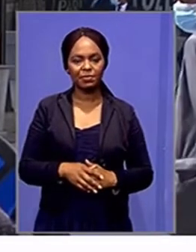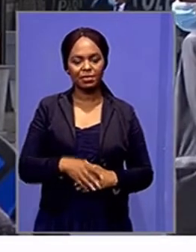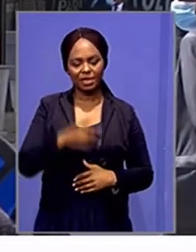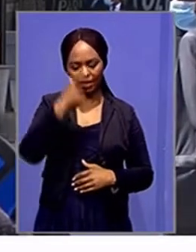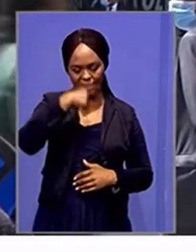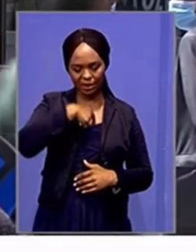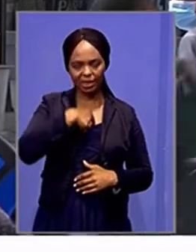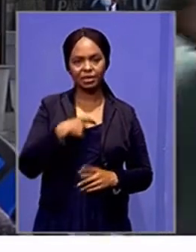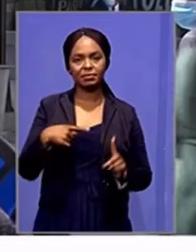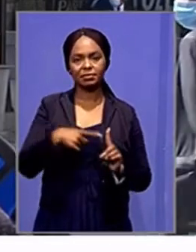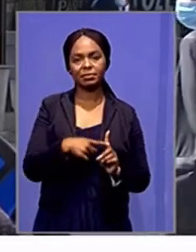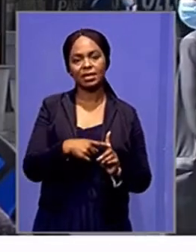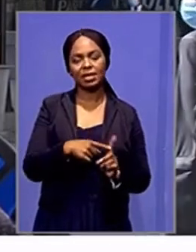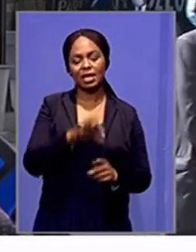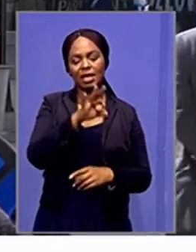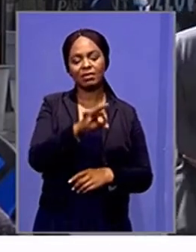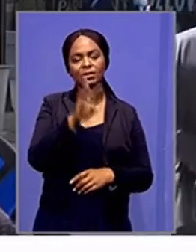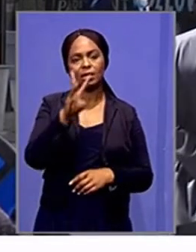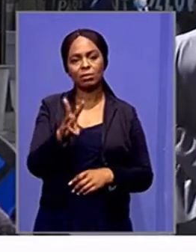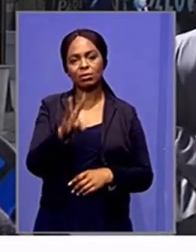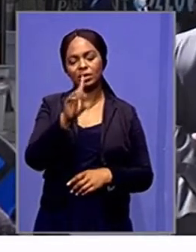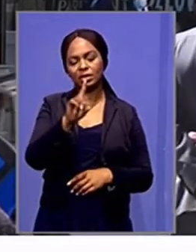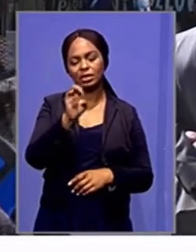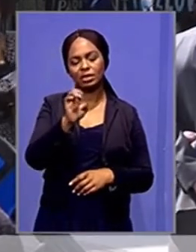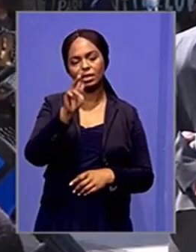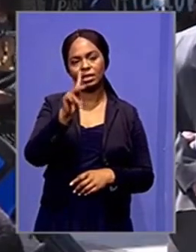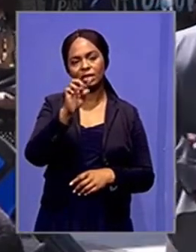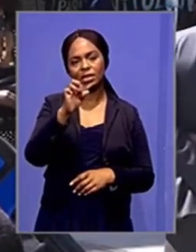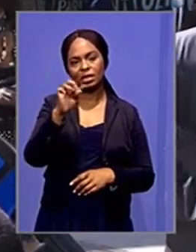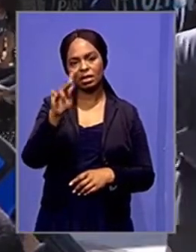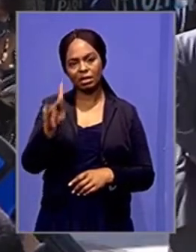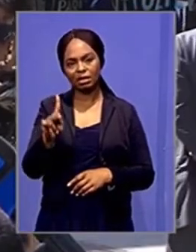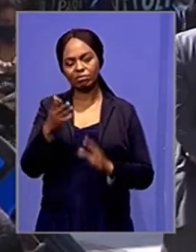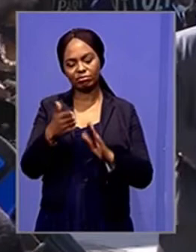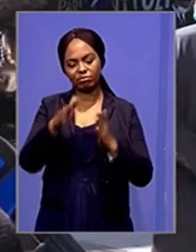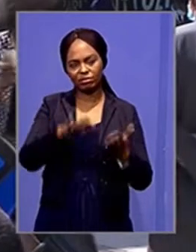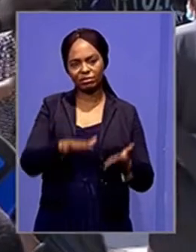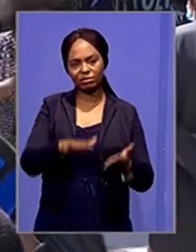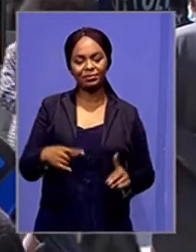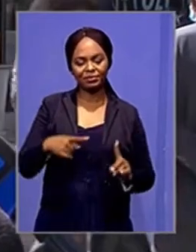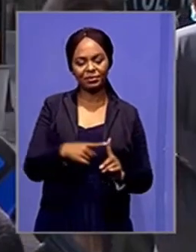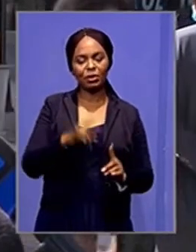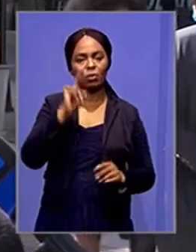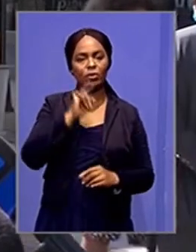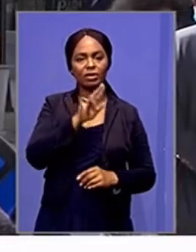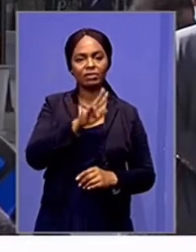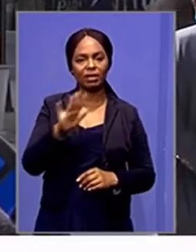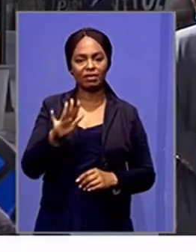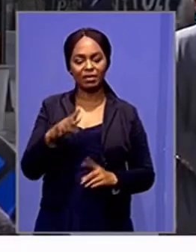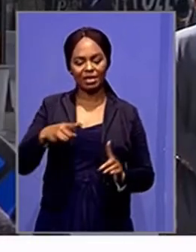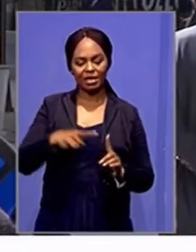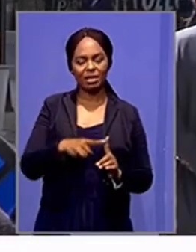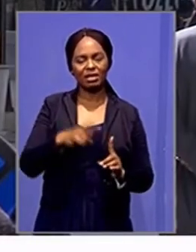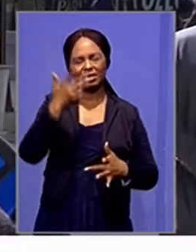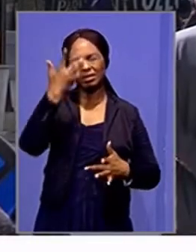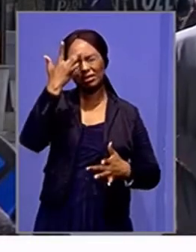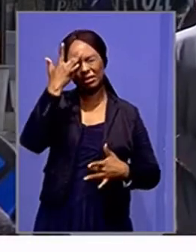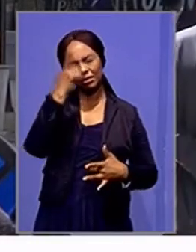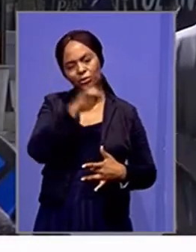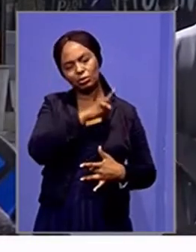FW De Klerk has passed away. He was 85 years old and had not been well for some time.